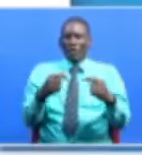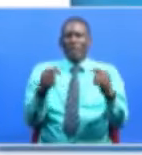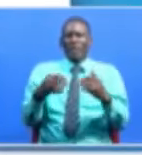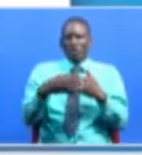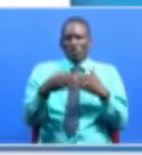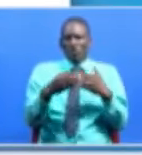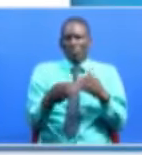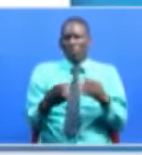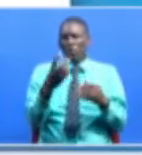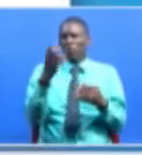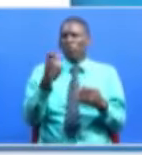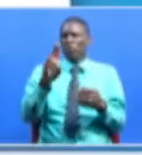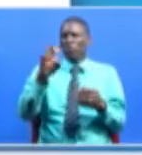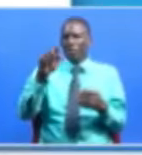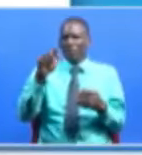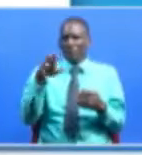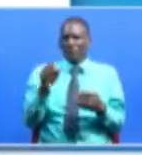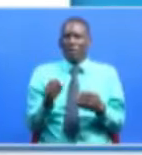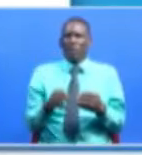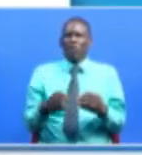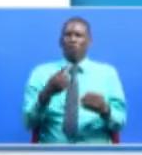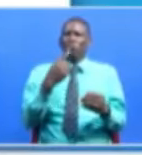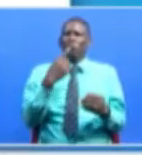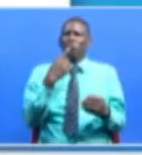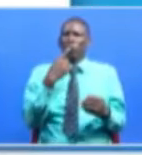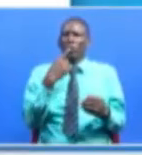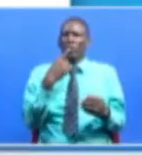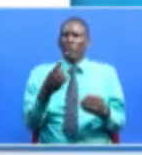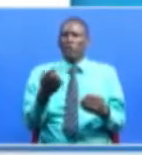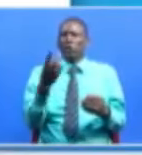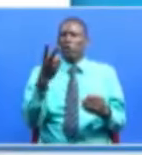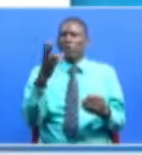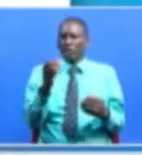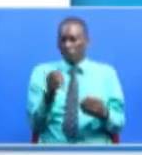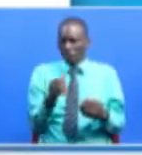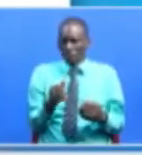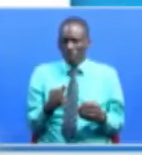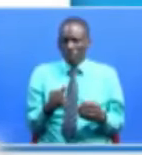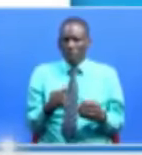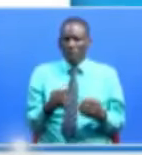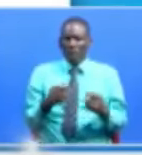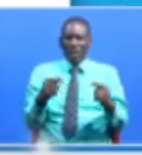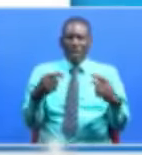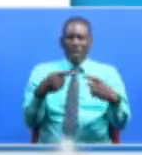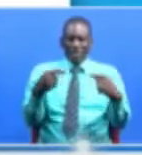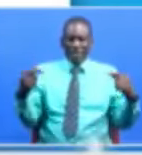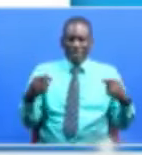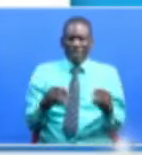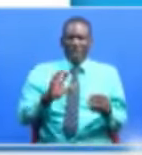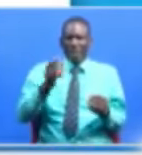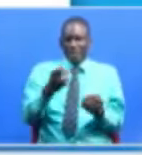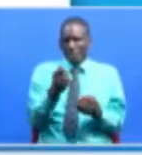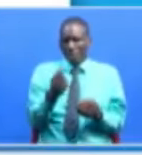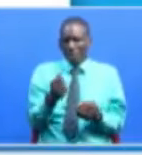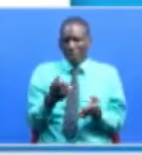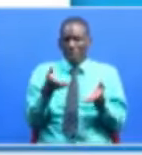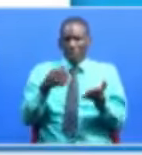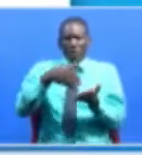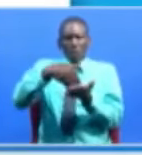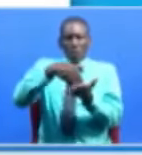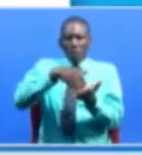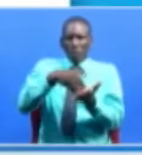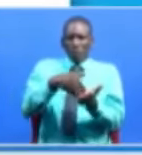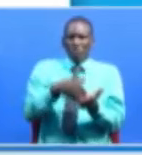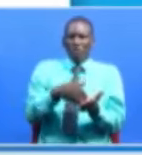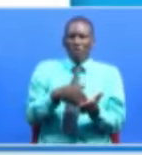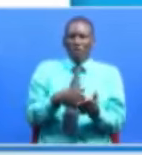20 units to stand at 120 shillings. In contrast, the local currency subsequently depreciated at a